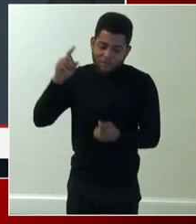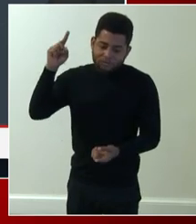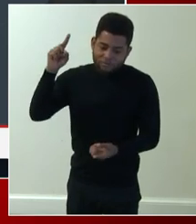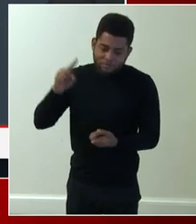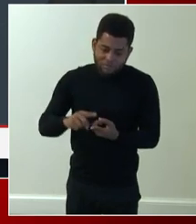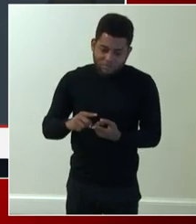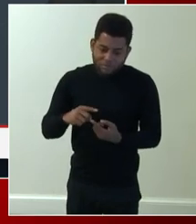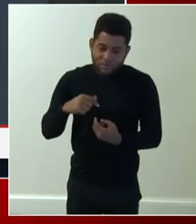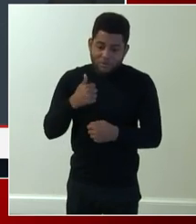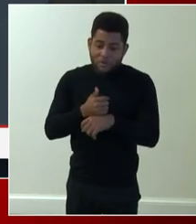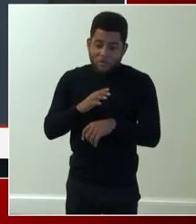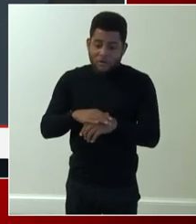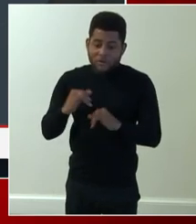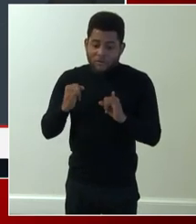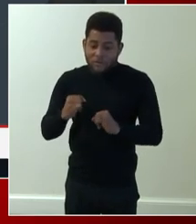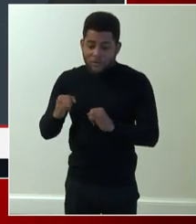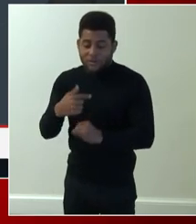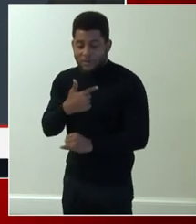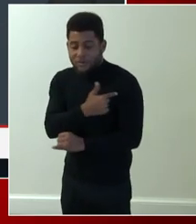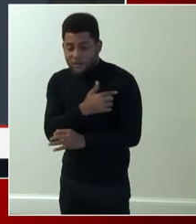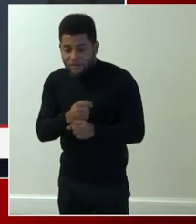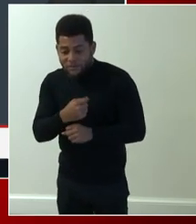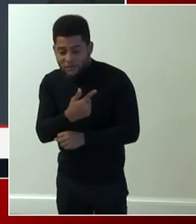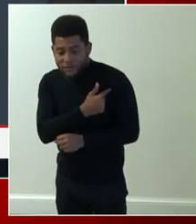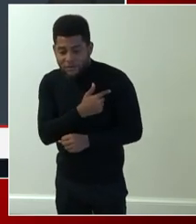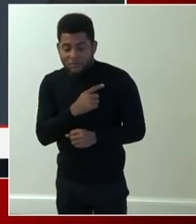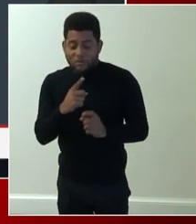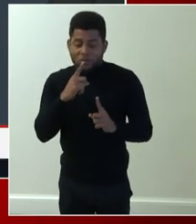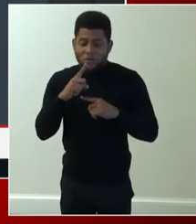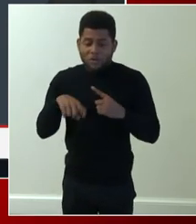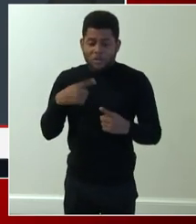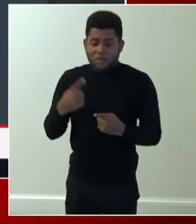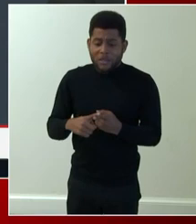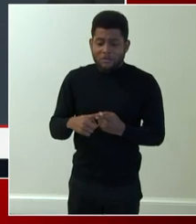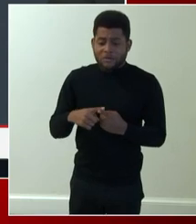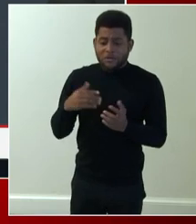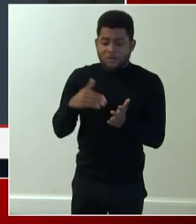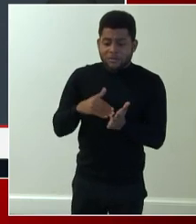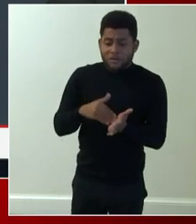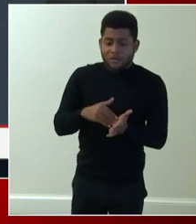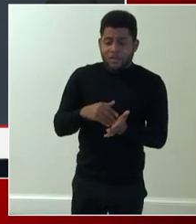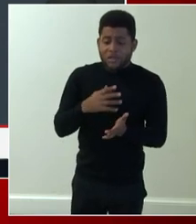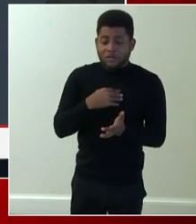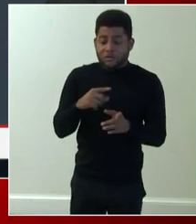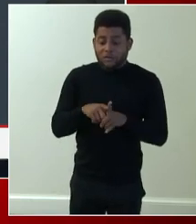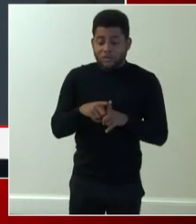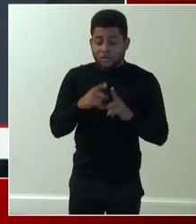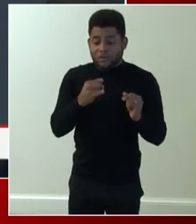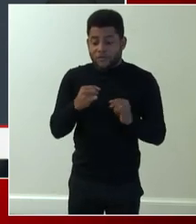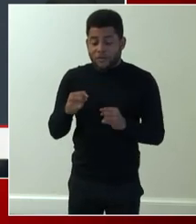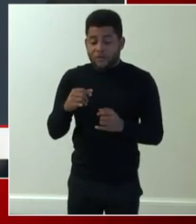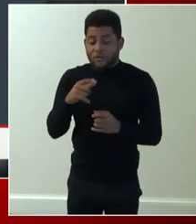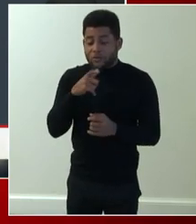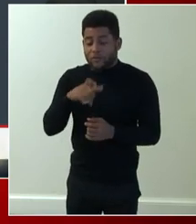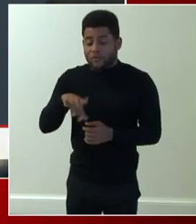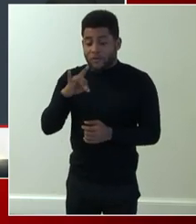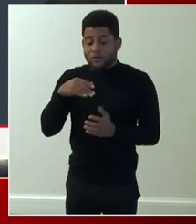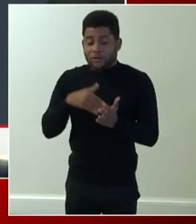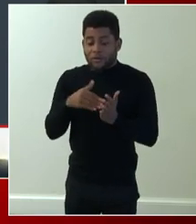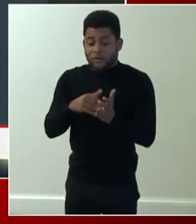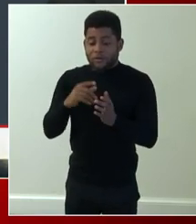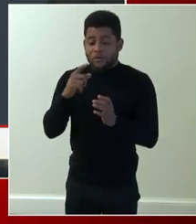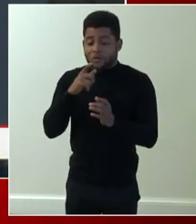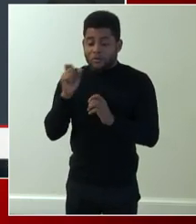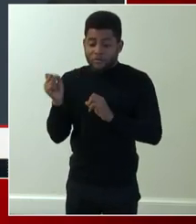individuals getting vaccinated and something I've talked about repeatedly. There's also individuals who we find have often been vaccinated for